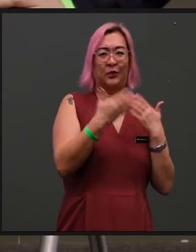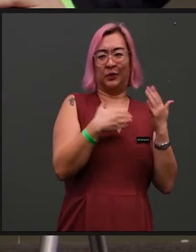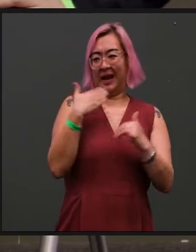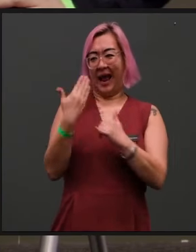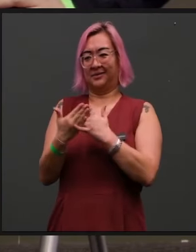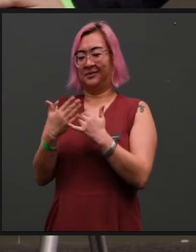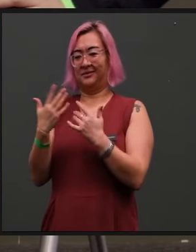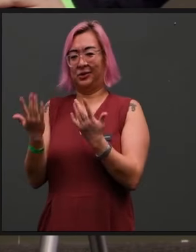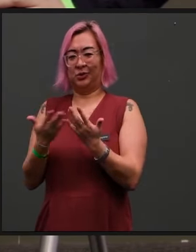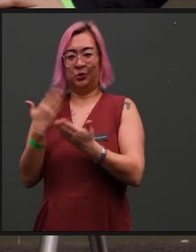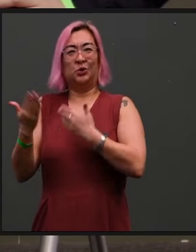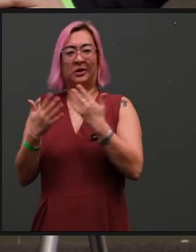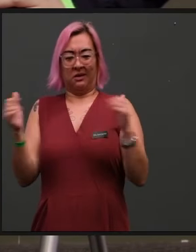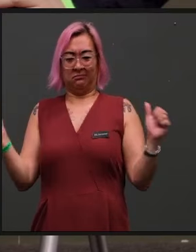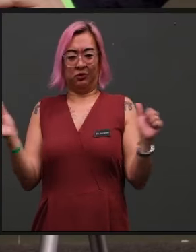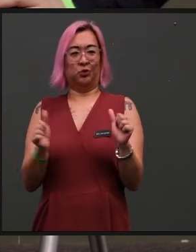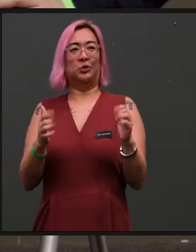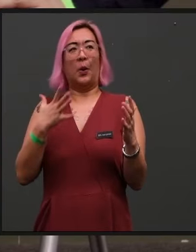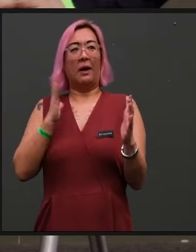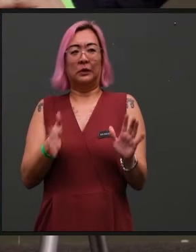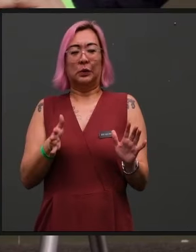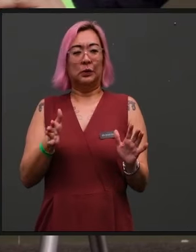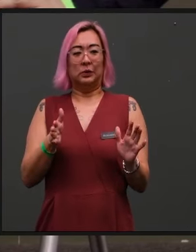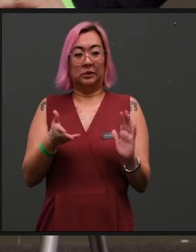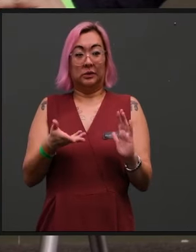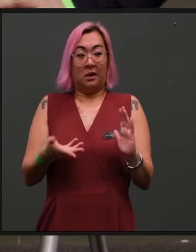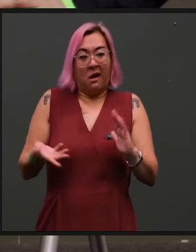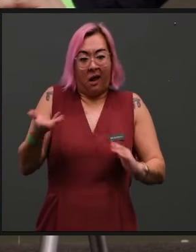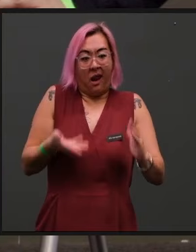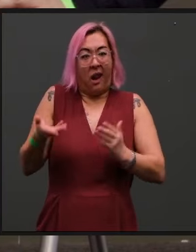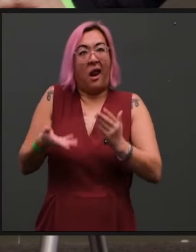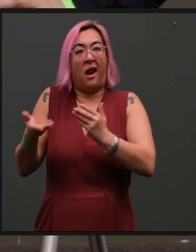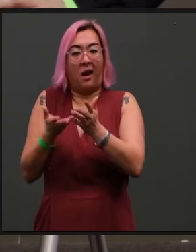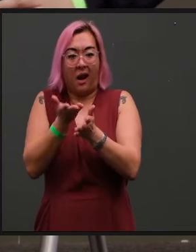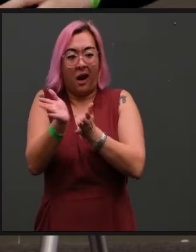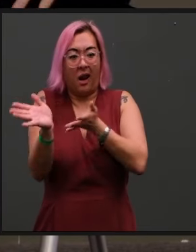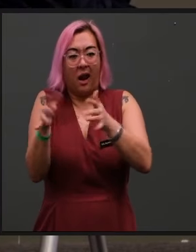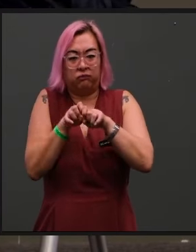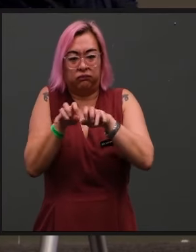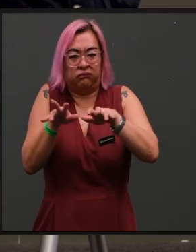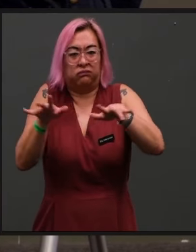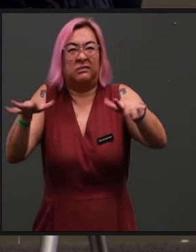time, and you don't have to keep putting in all these leads that then you get hours later.